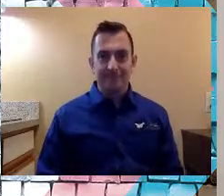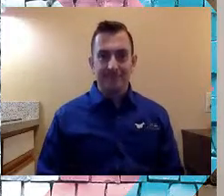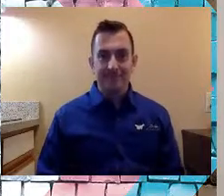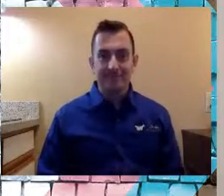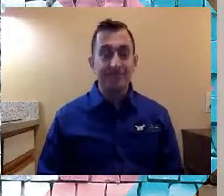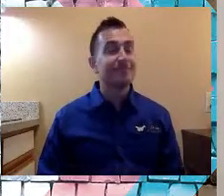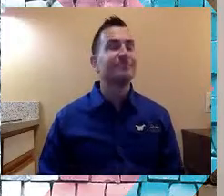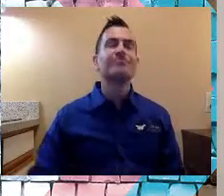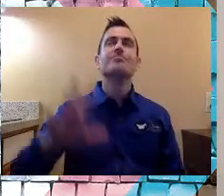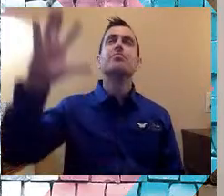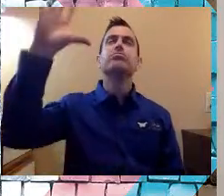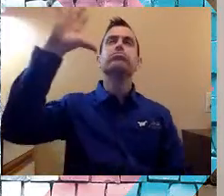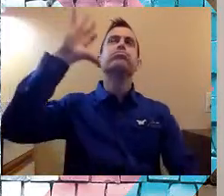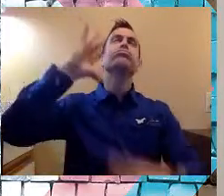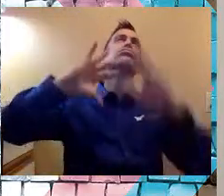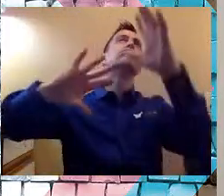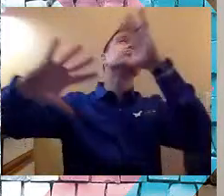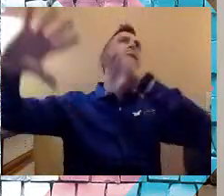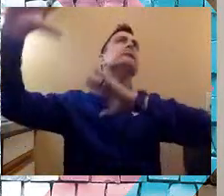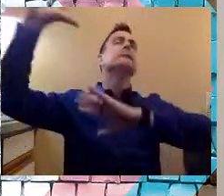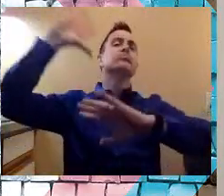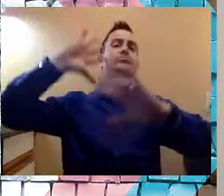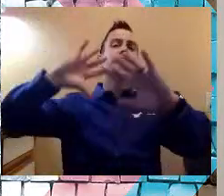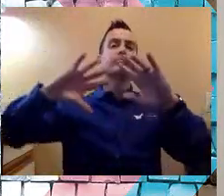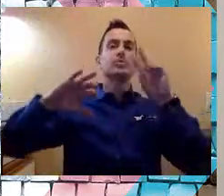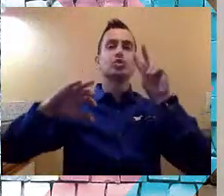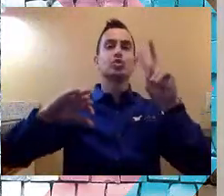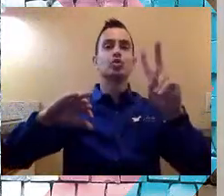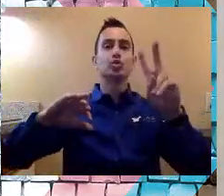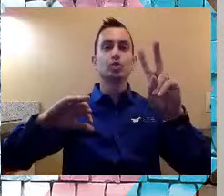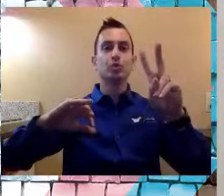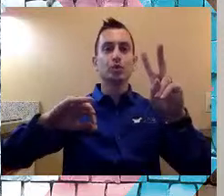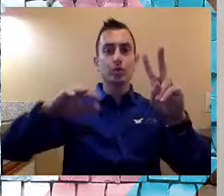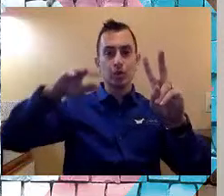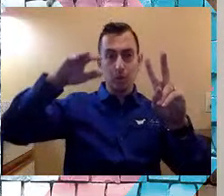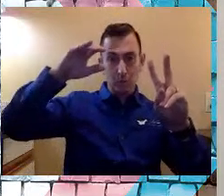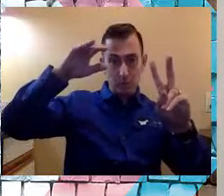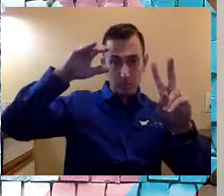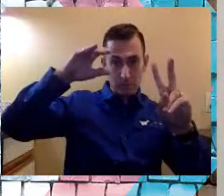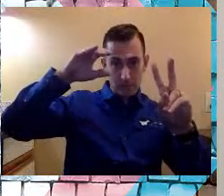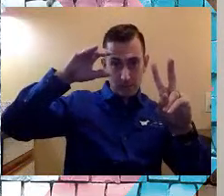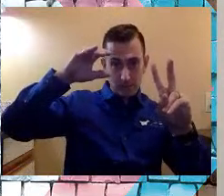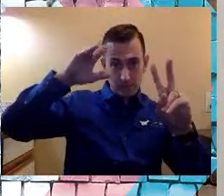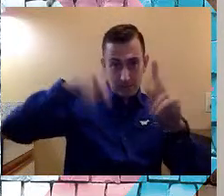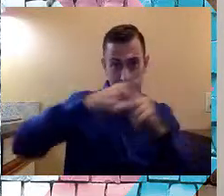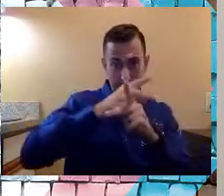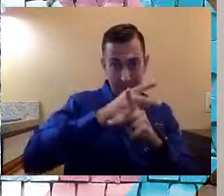Once upon a time, there were two kinds, this